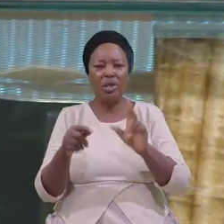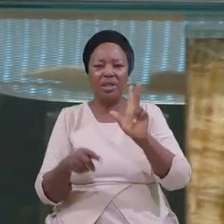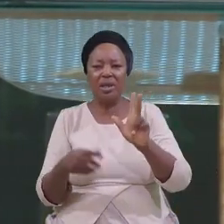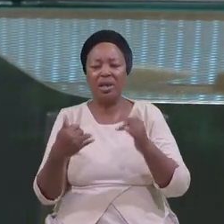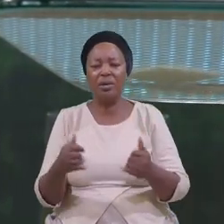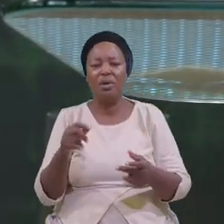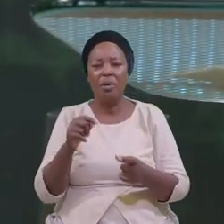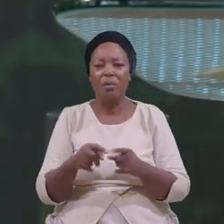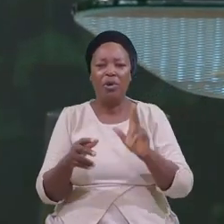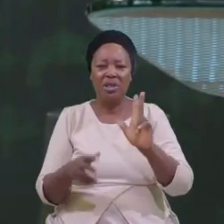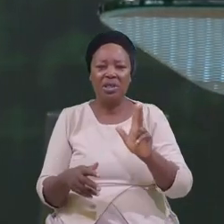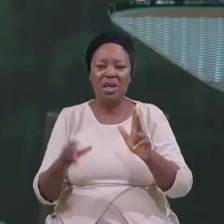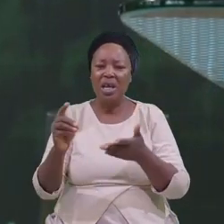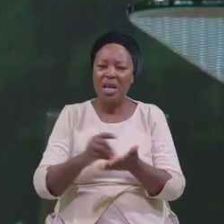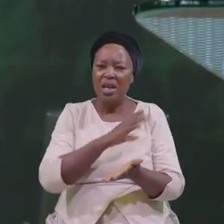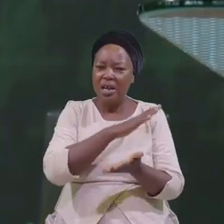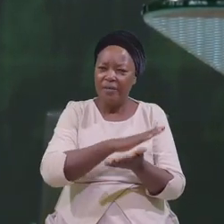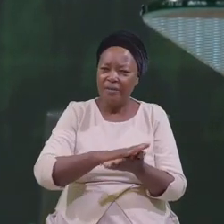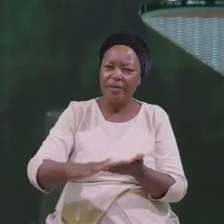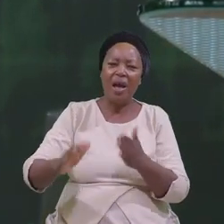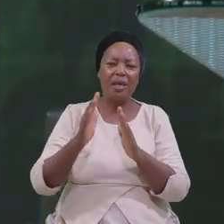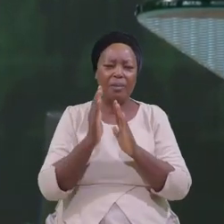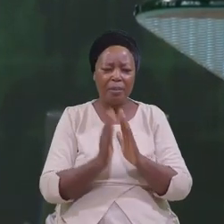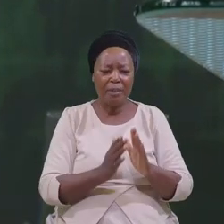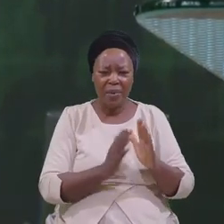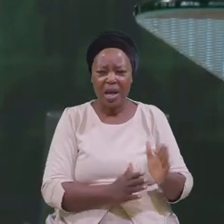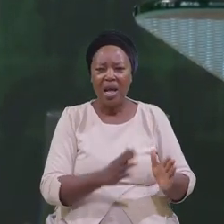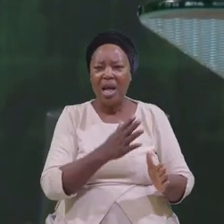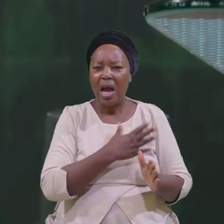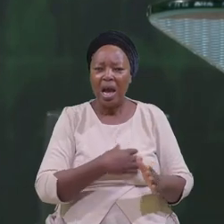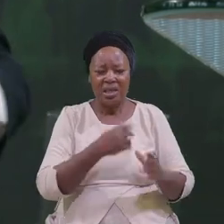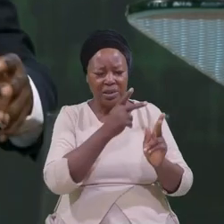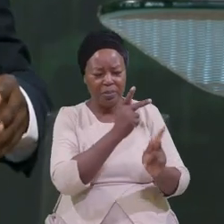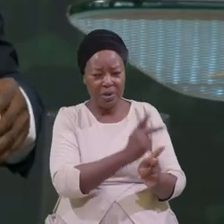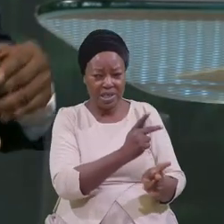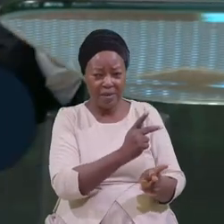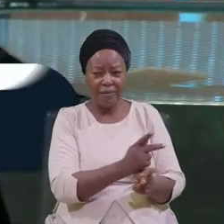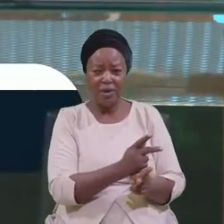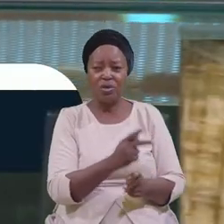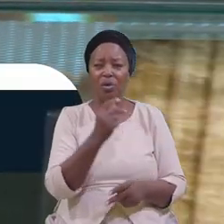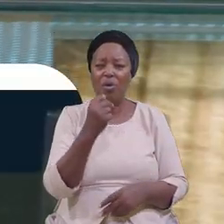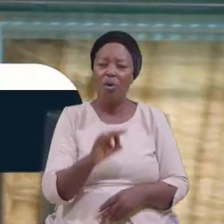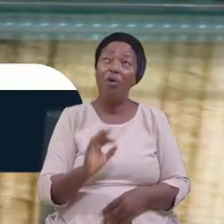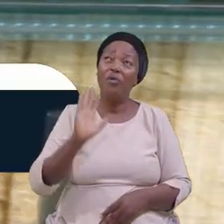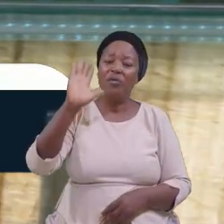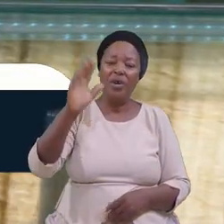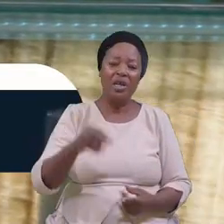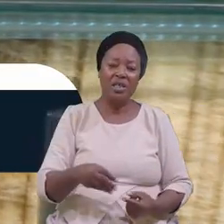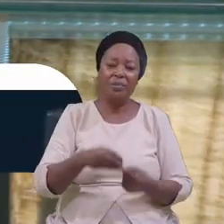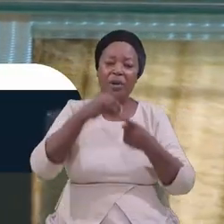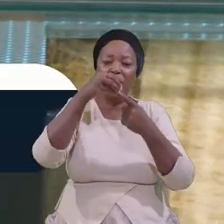3 now. Divine plan and preservation of his